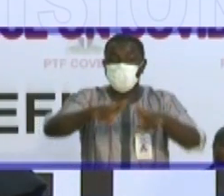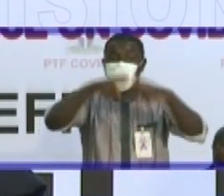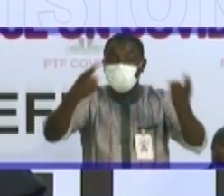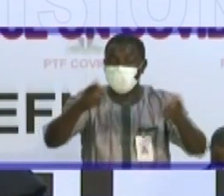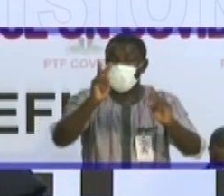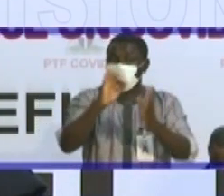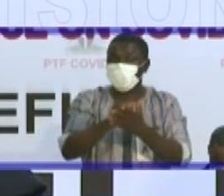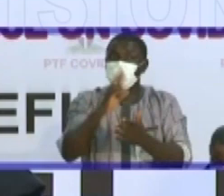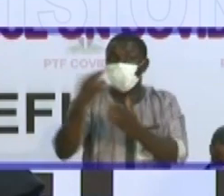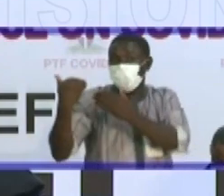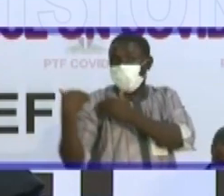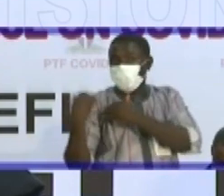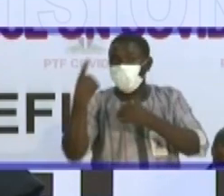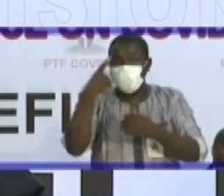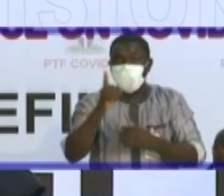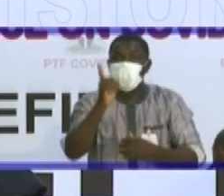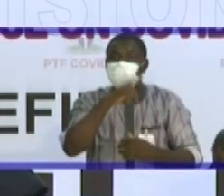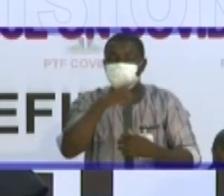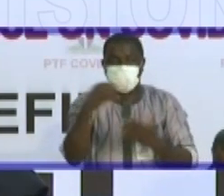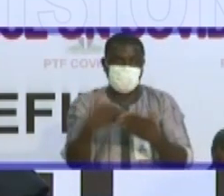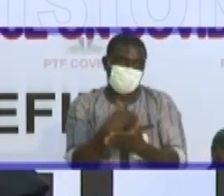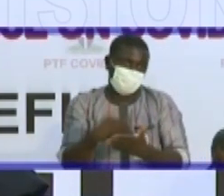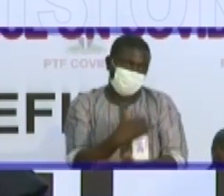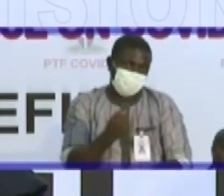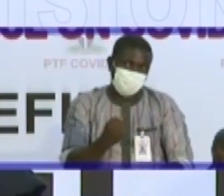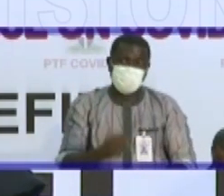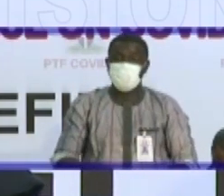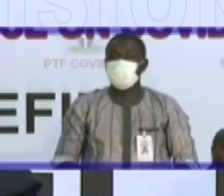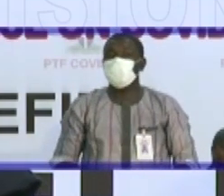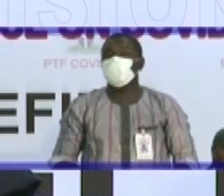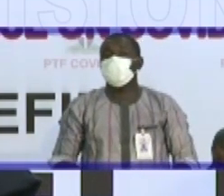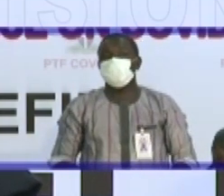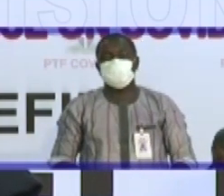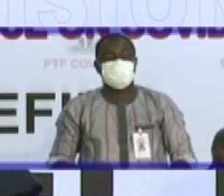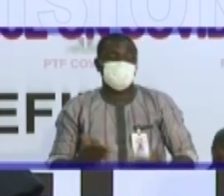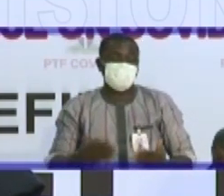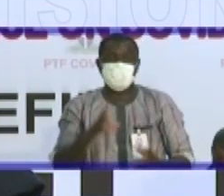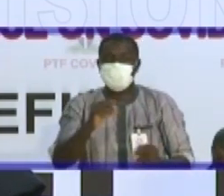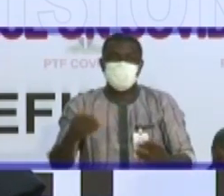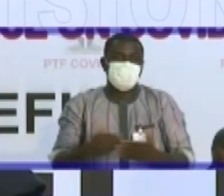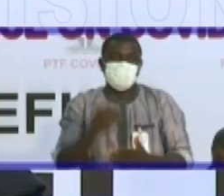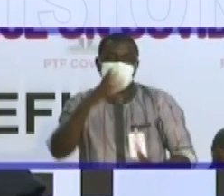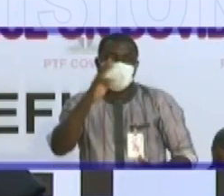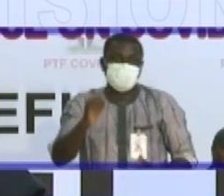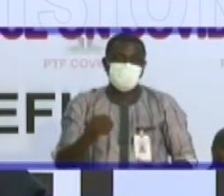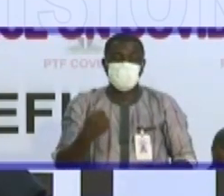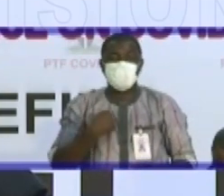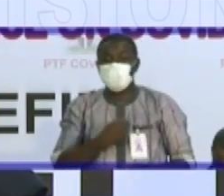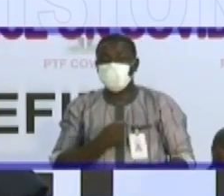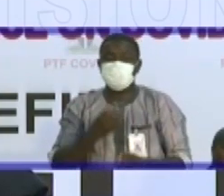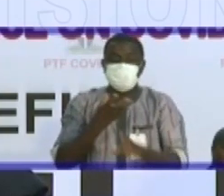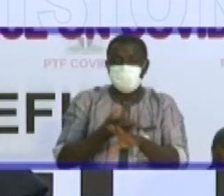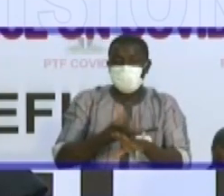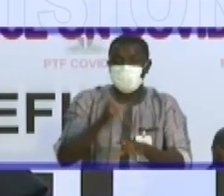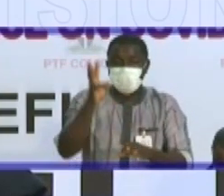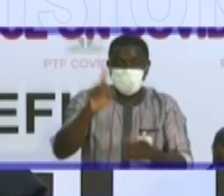fake news. Clearly, it's no use appealing to them. We stop appealing to them.